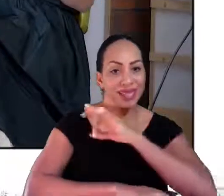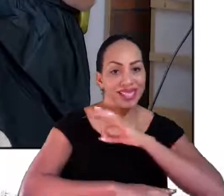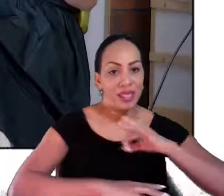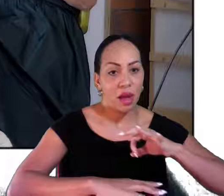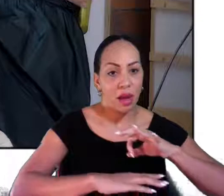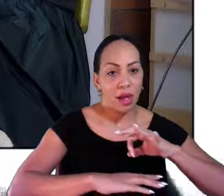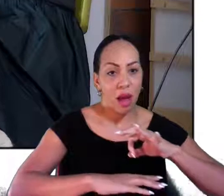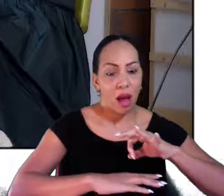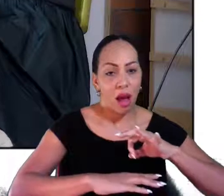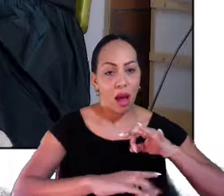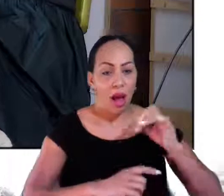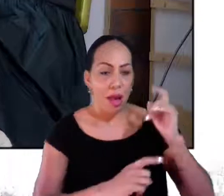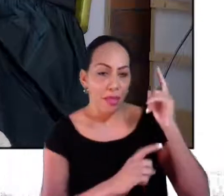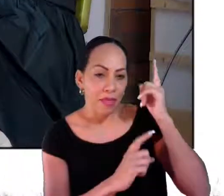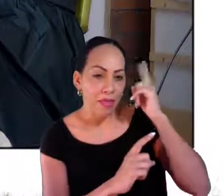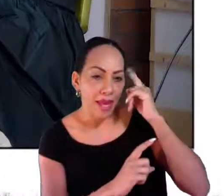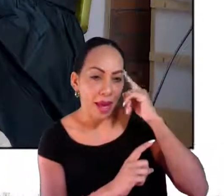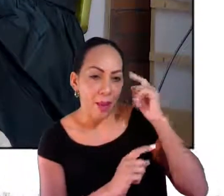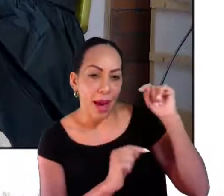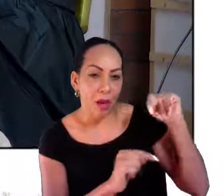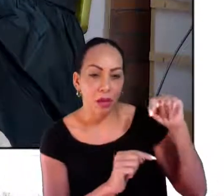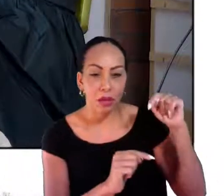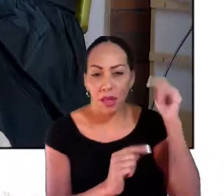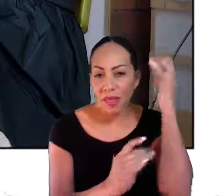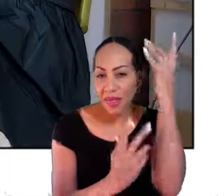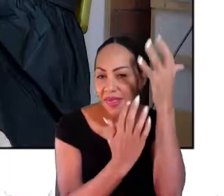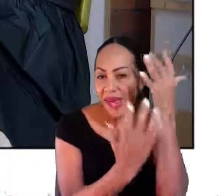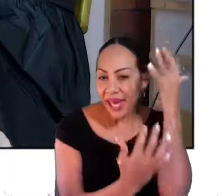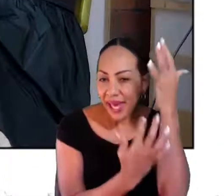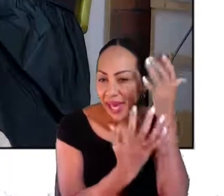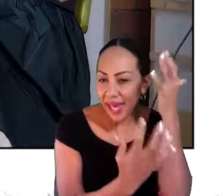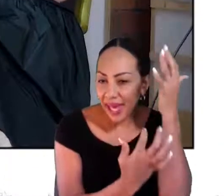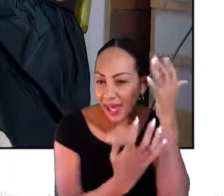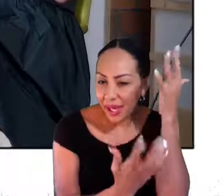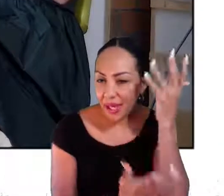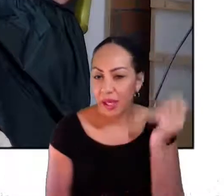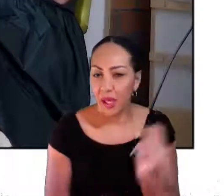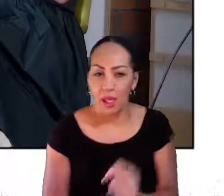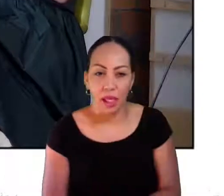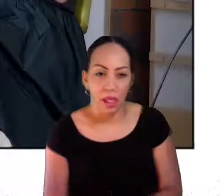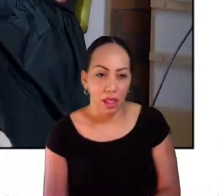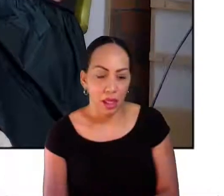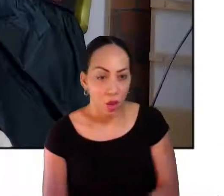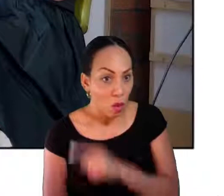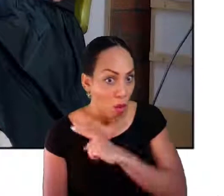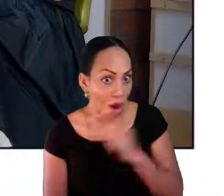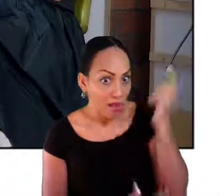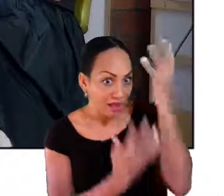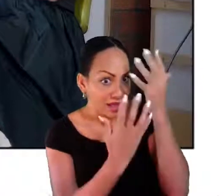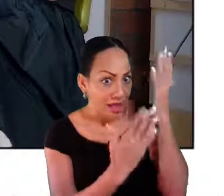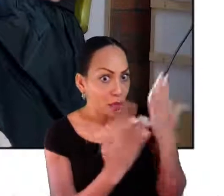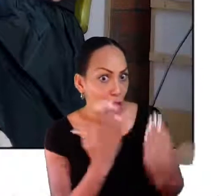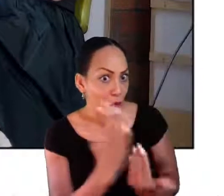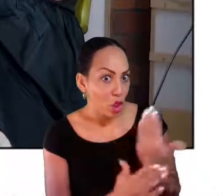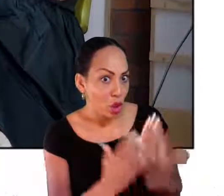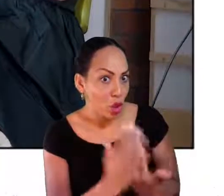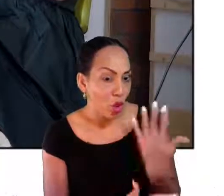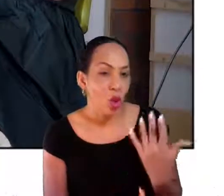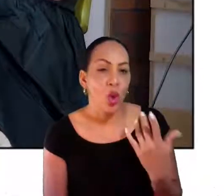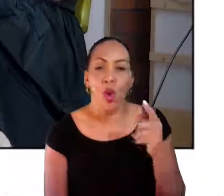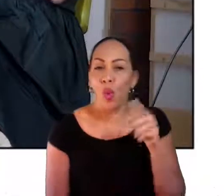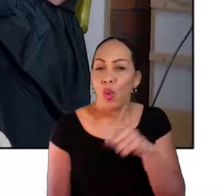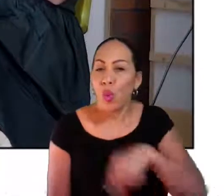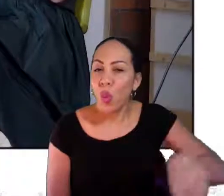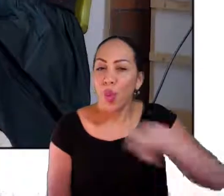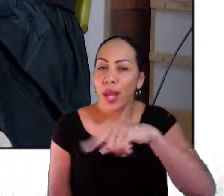was really nascent at the time, wasn't it? You were dealing with work in the everyday work of Watershed,